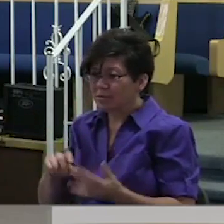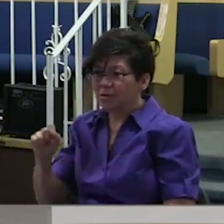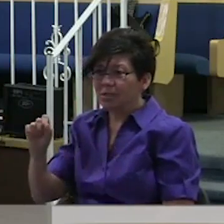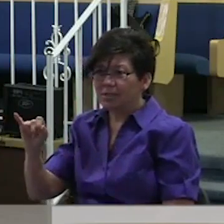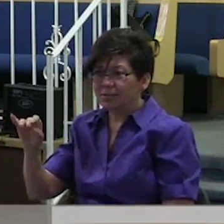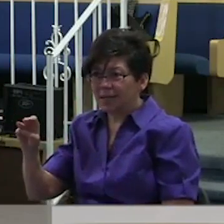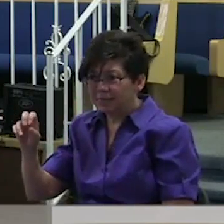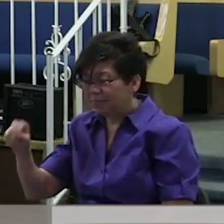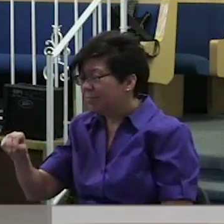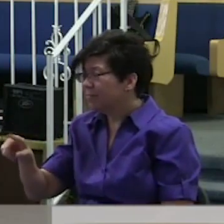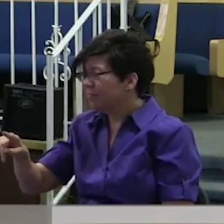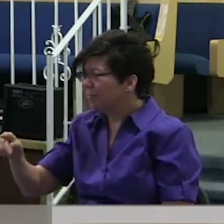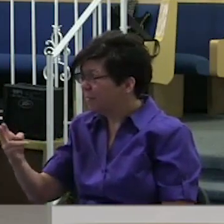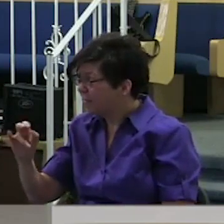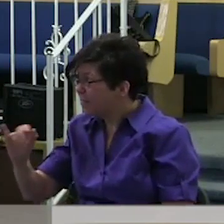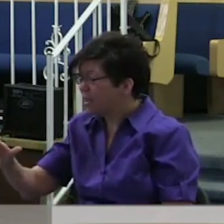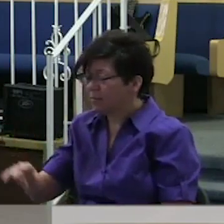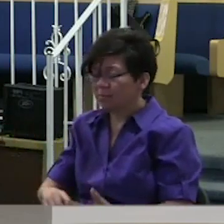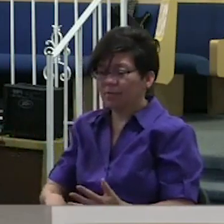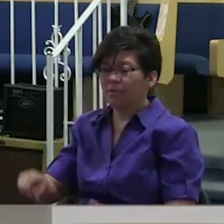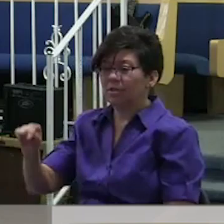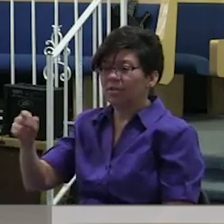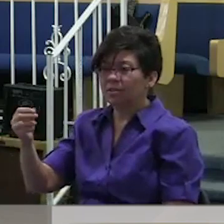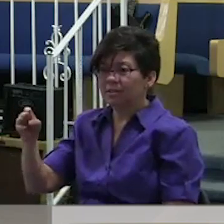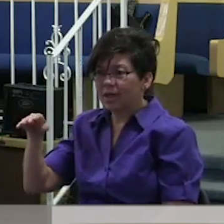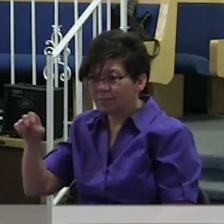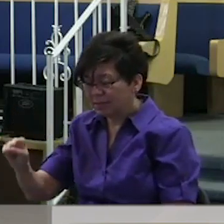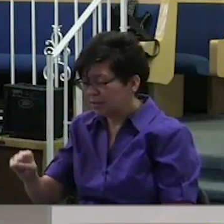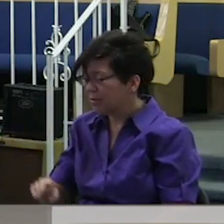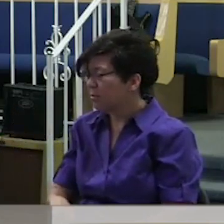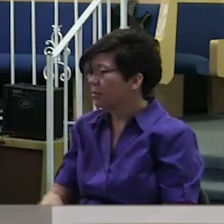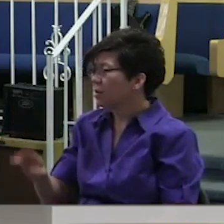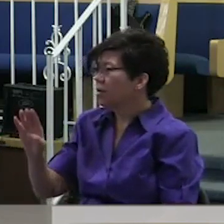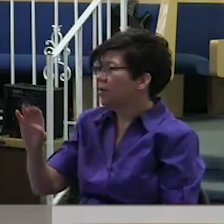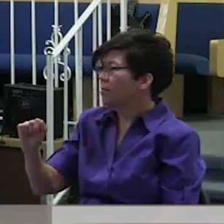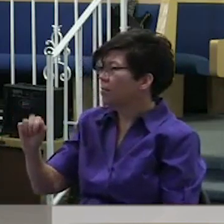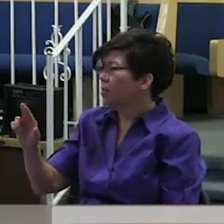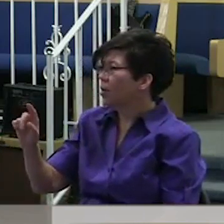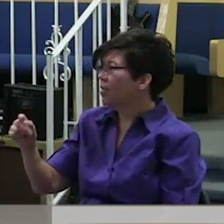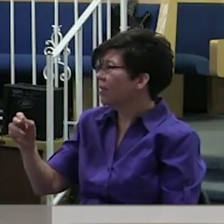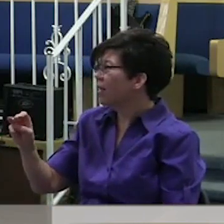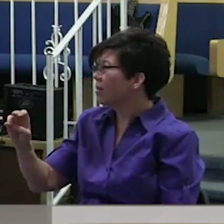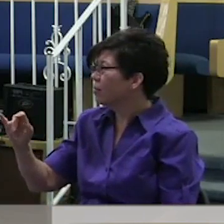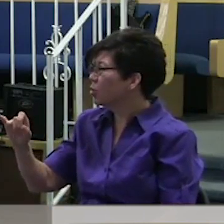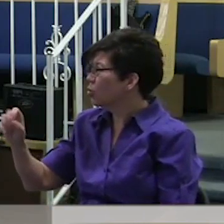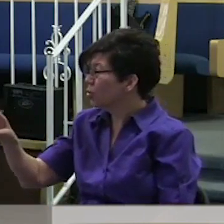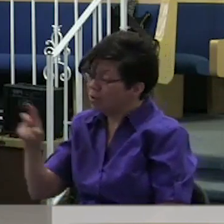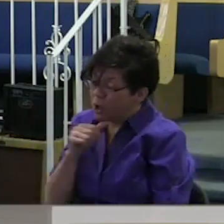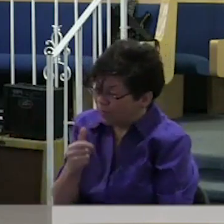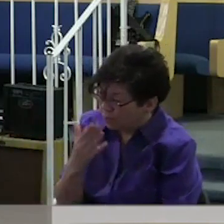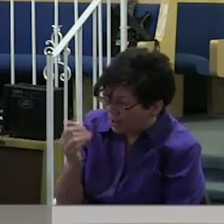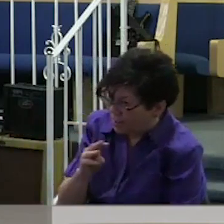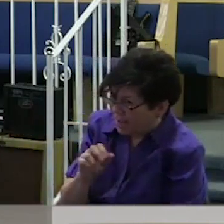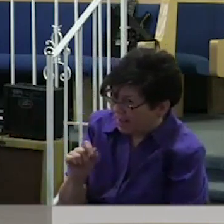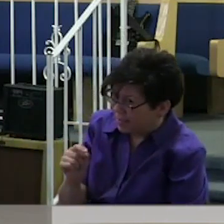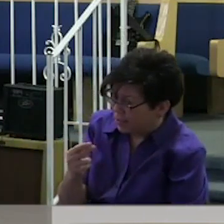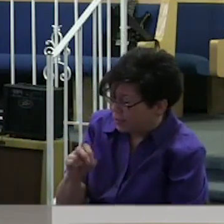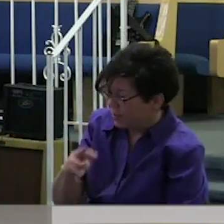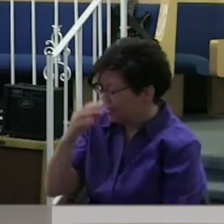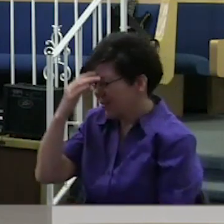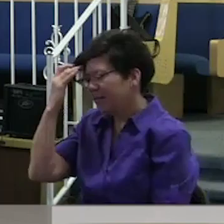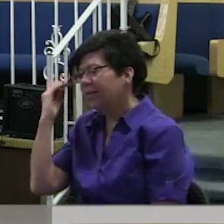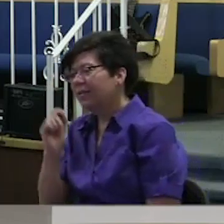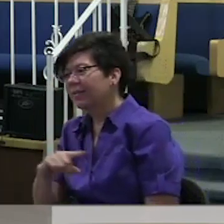Philip. There was Thomas. There was Bartholomew. Let's not forget Matthew. There was